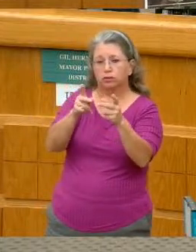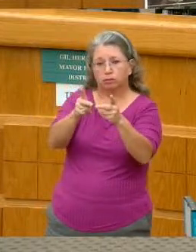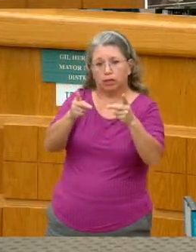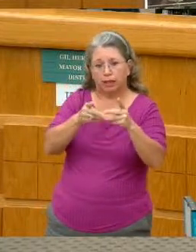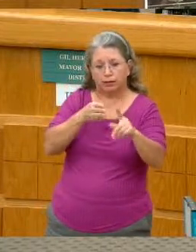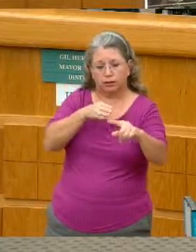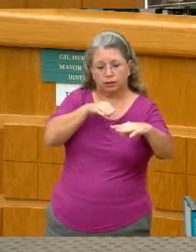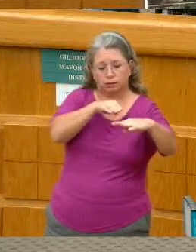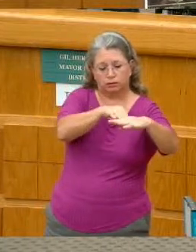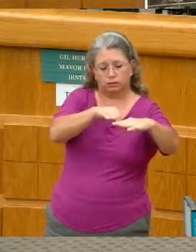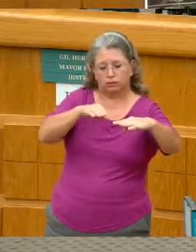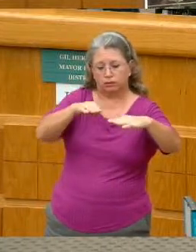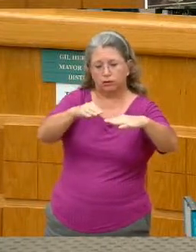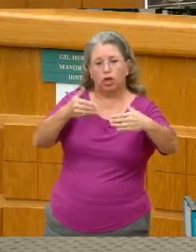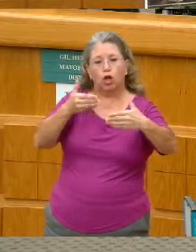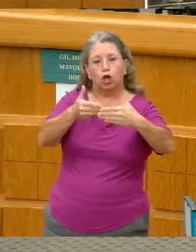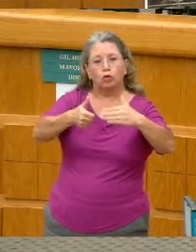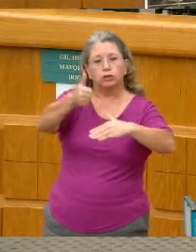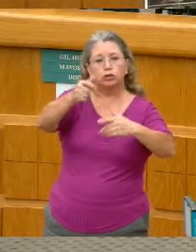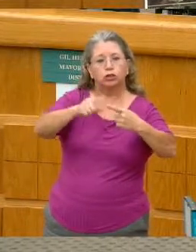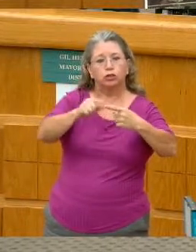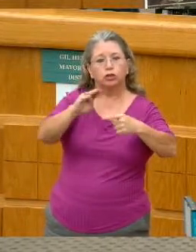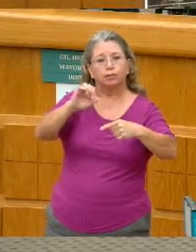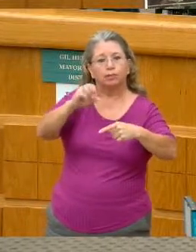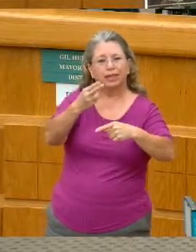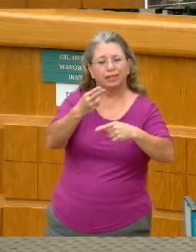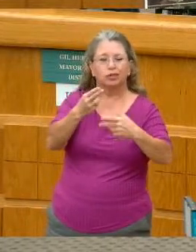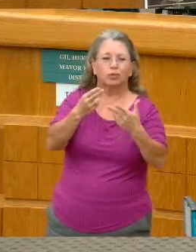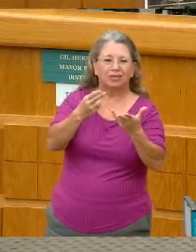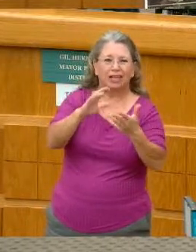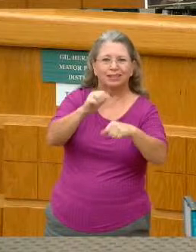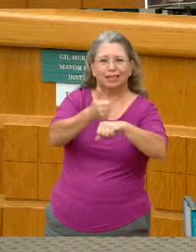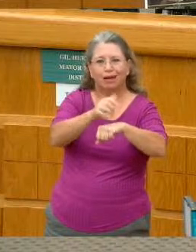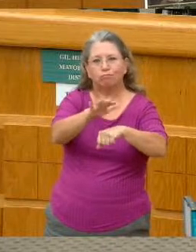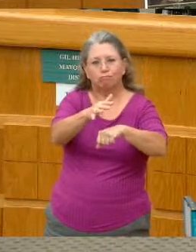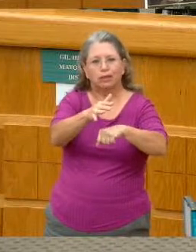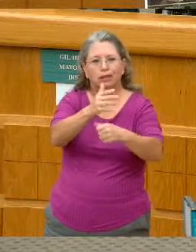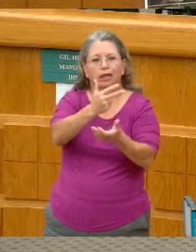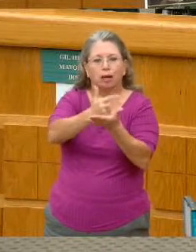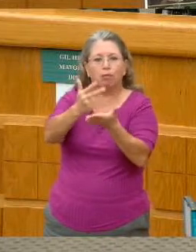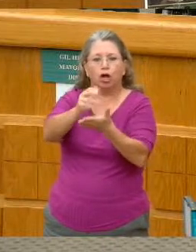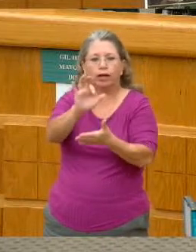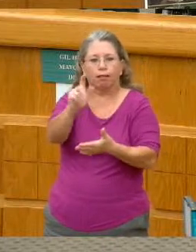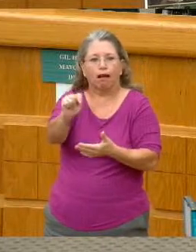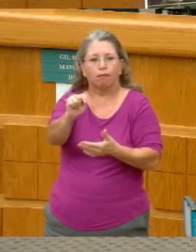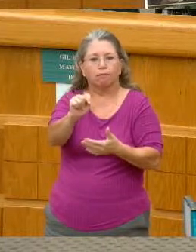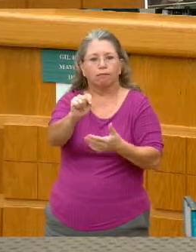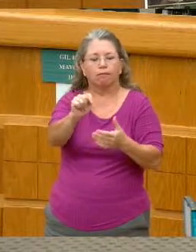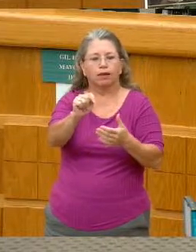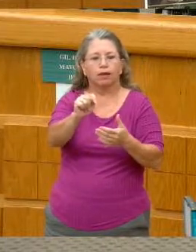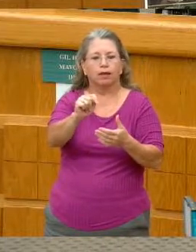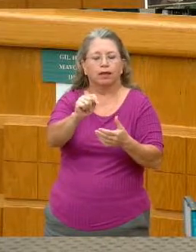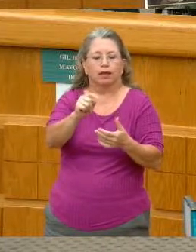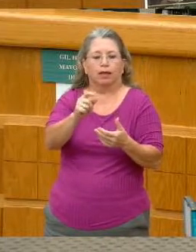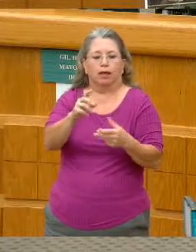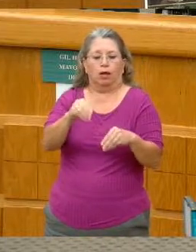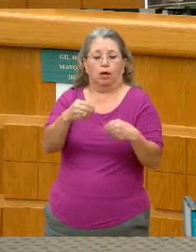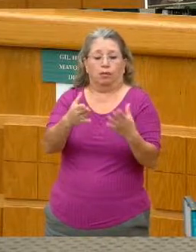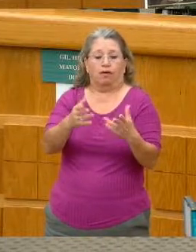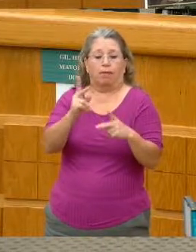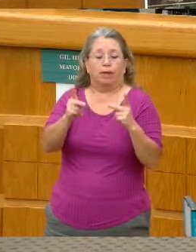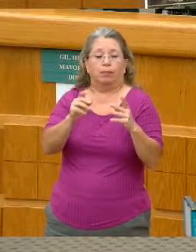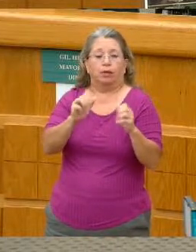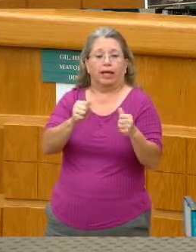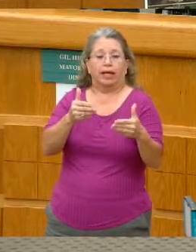beach essentially a parking lot effect that will allow people the ability to be closer and